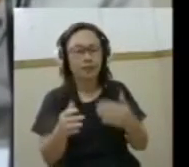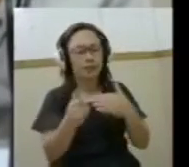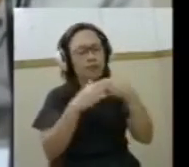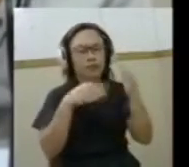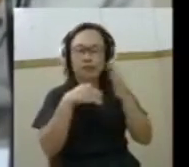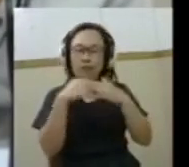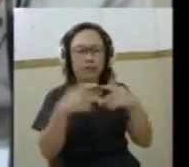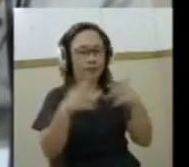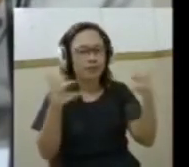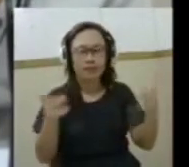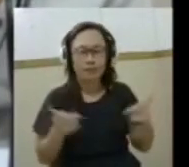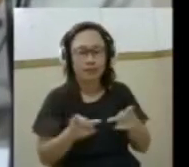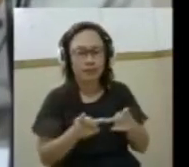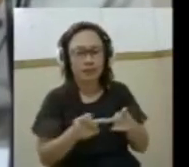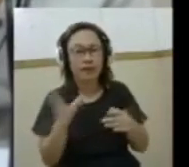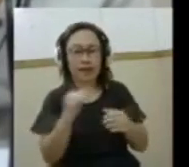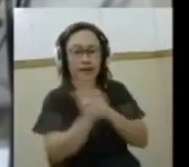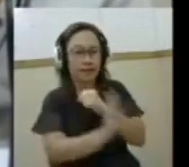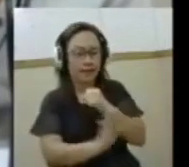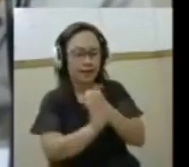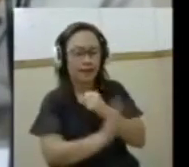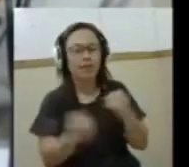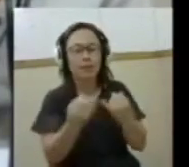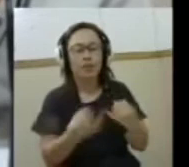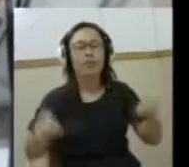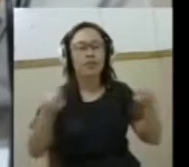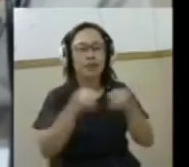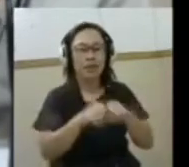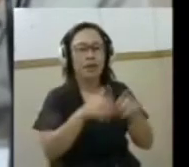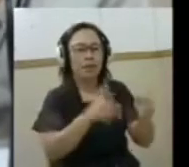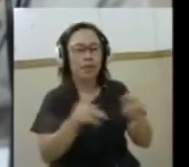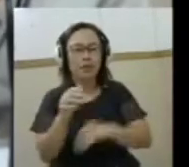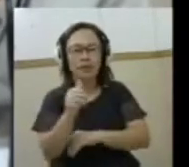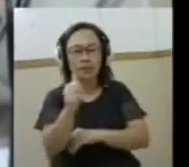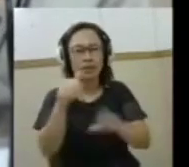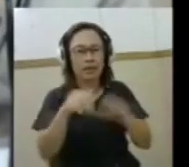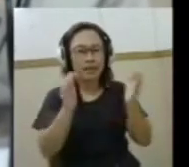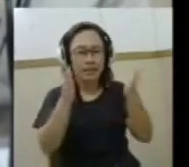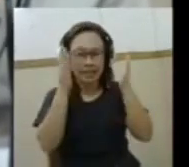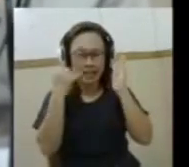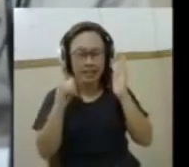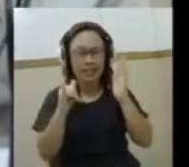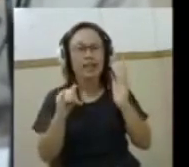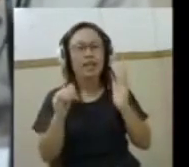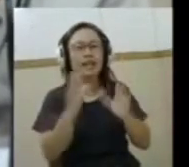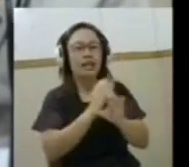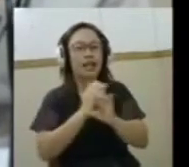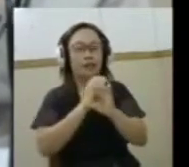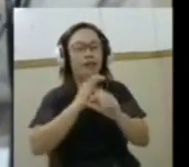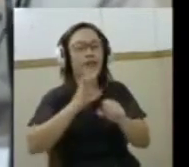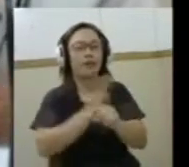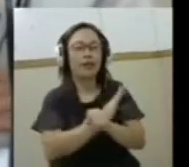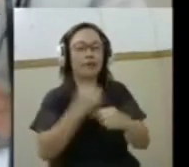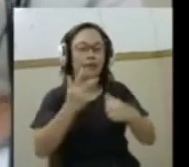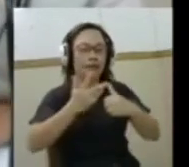feel comfortable and safe. Most importantly, prepare yourself in listening. Listen carefully. And